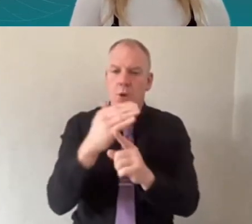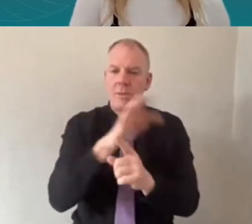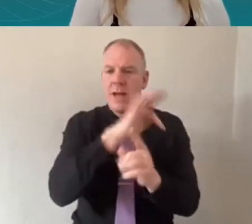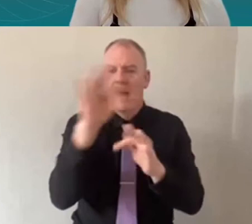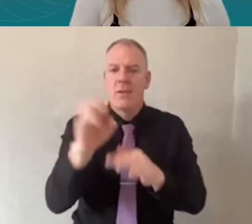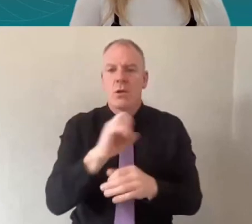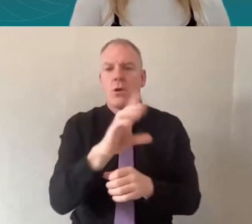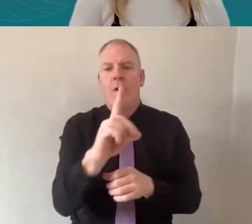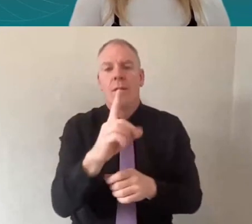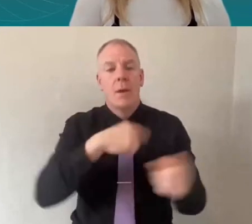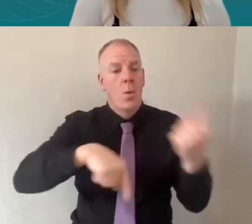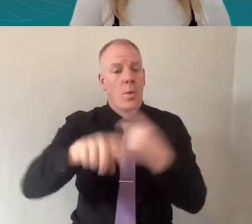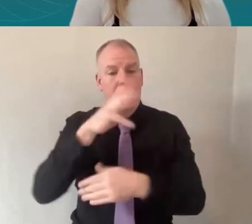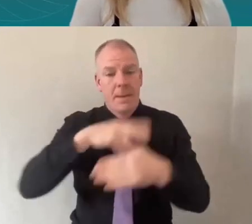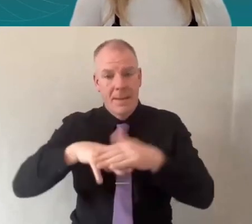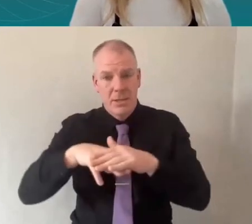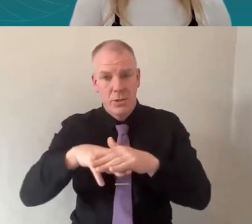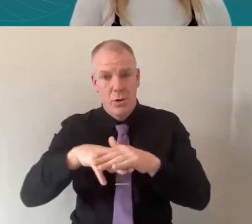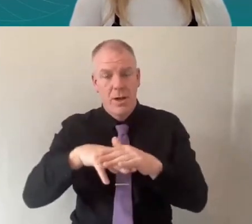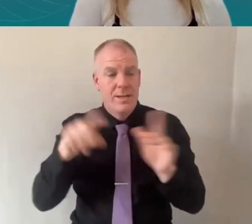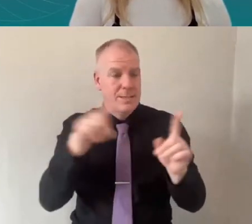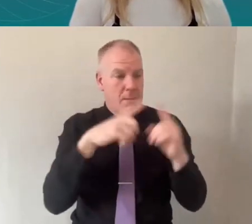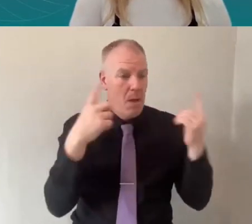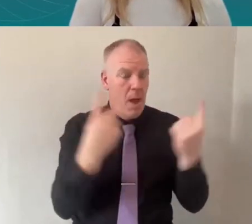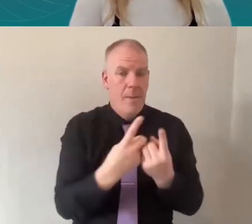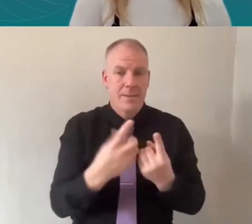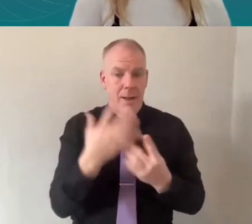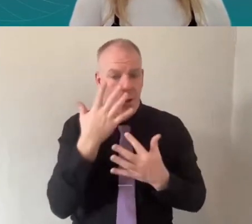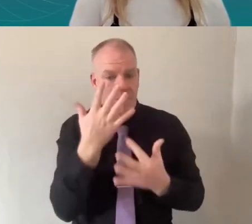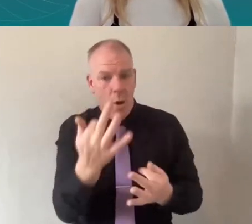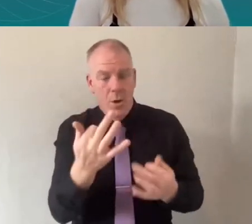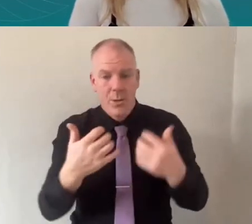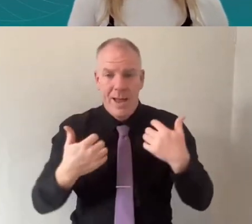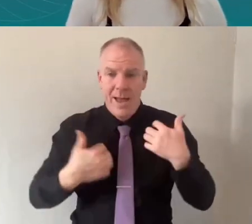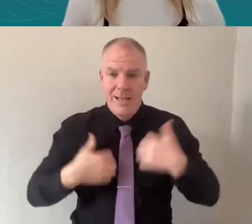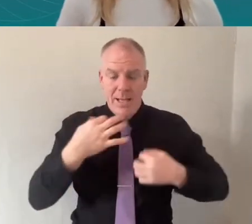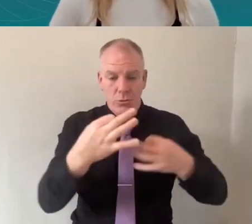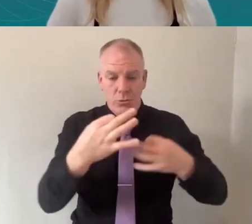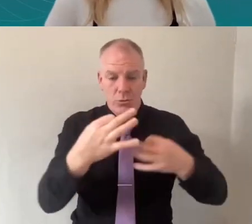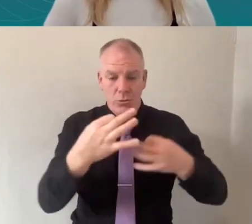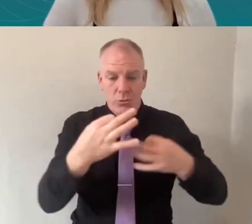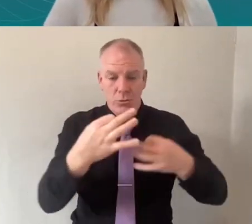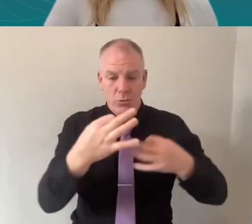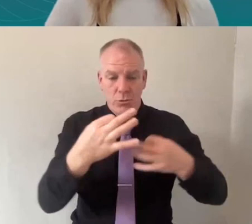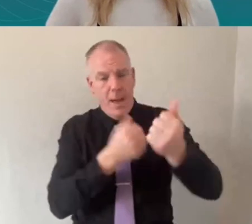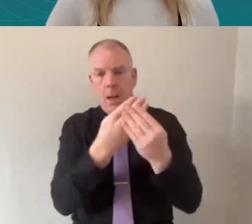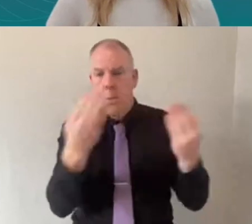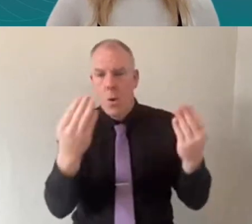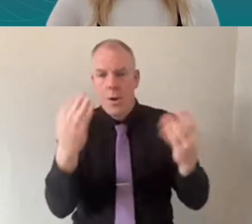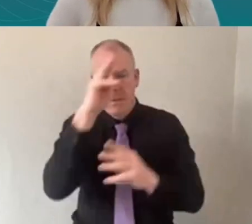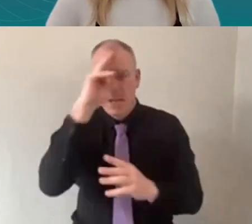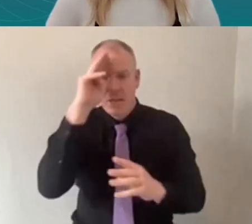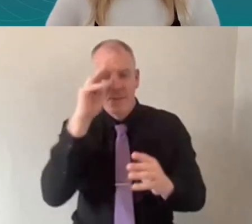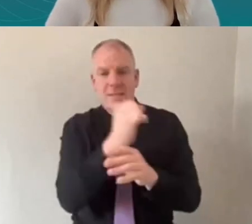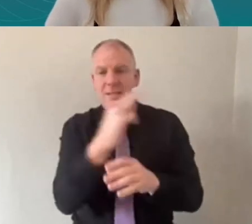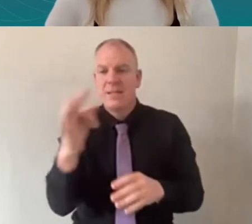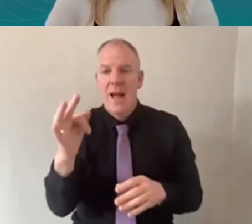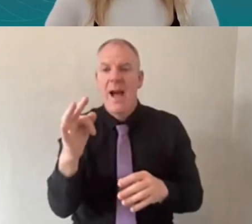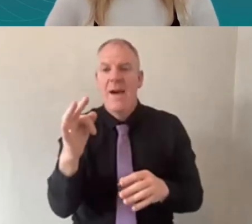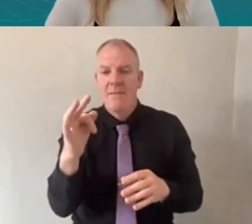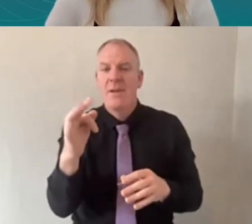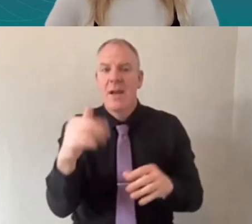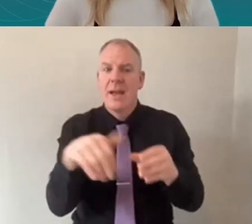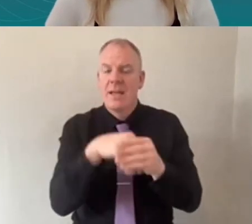we in the Department very much welcome the exciting strategy, and we'd like to commend the board, management and staff of QQI on both the breadth of vision